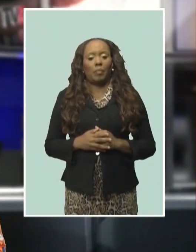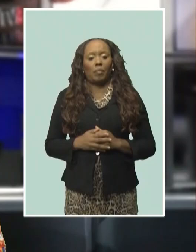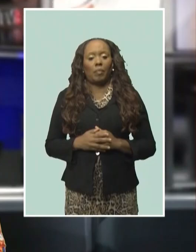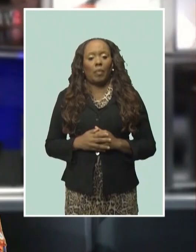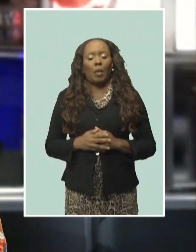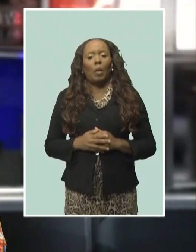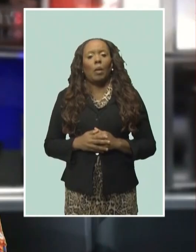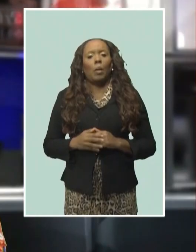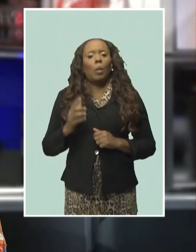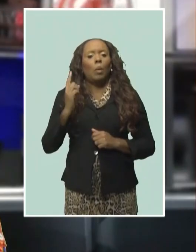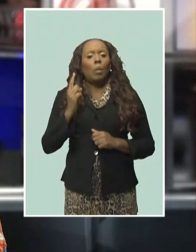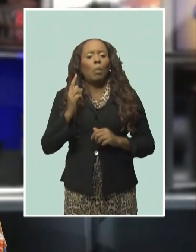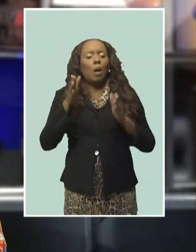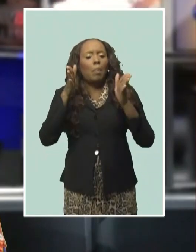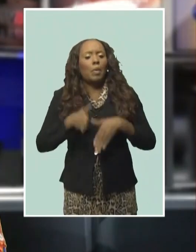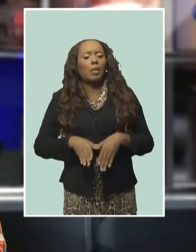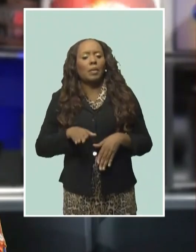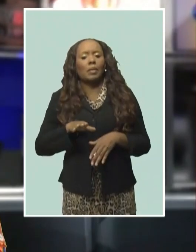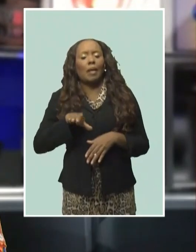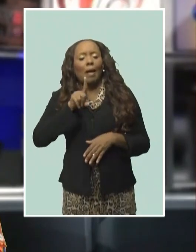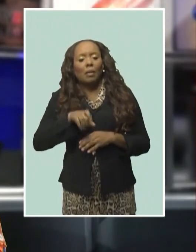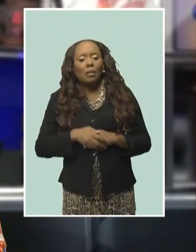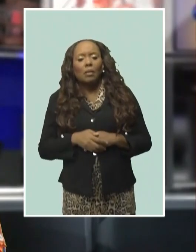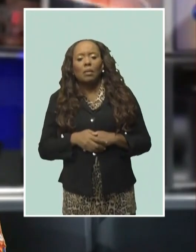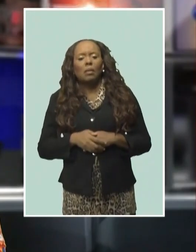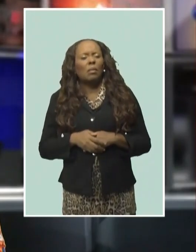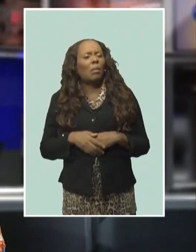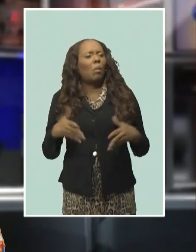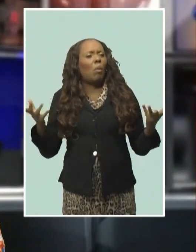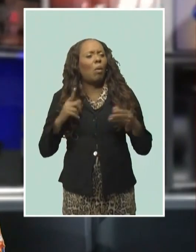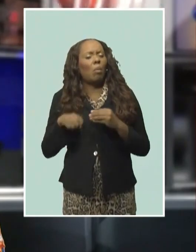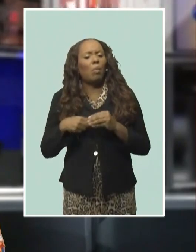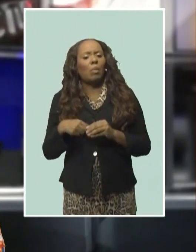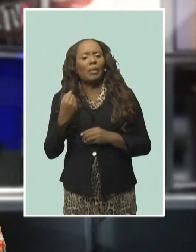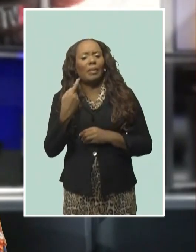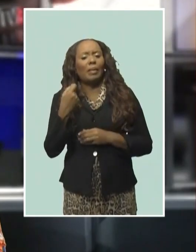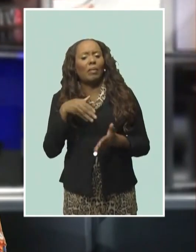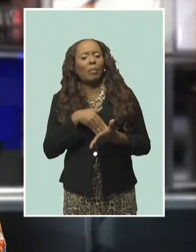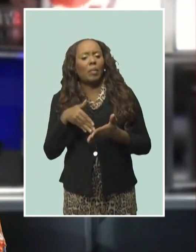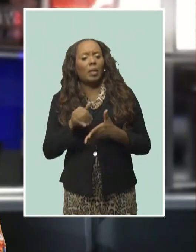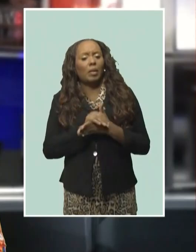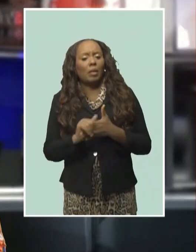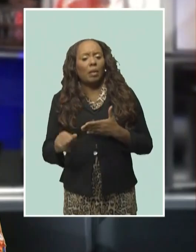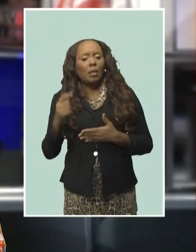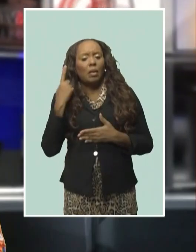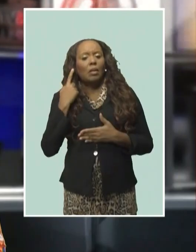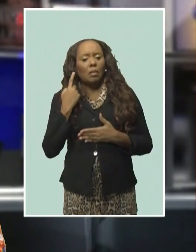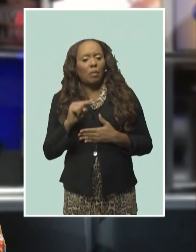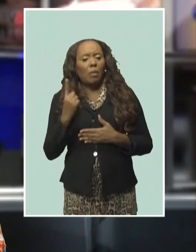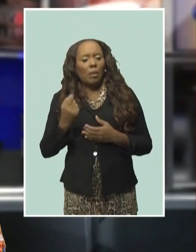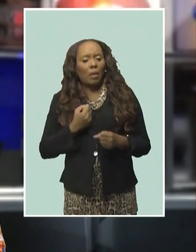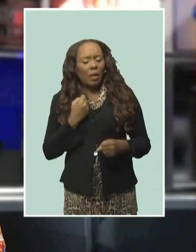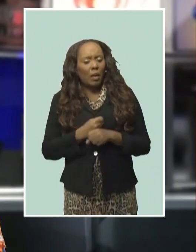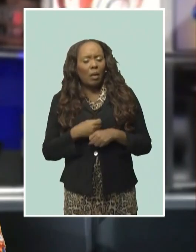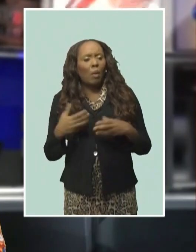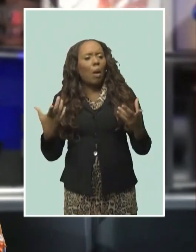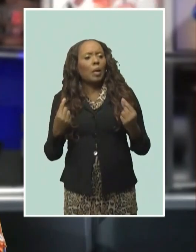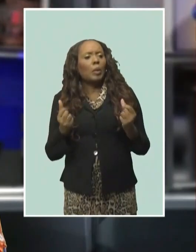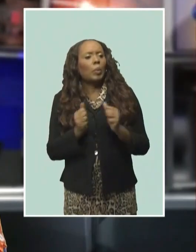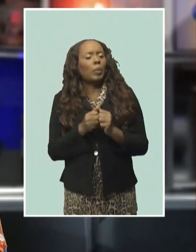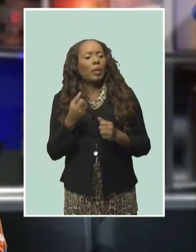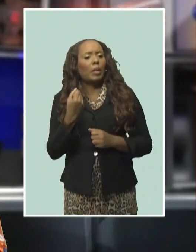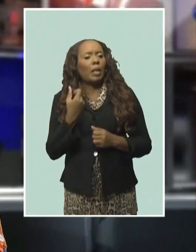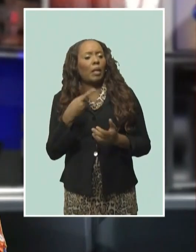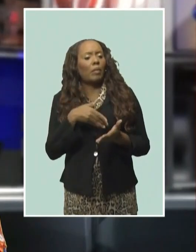a question regarding the $11 million allocated to the BYAC for the next fiscal year during the estimates debate.